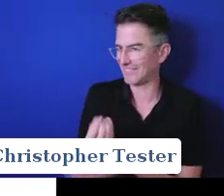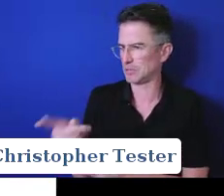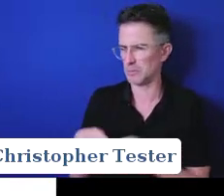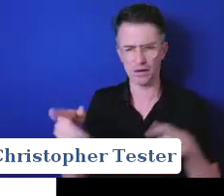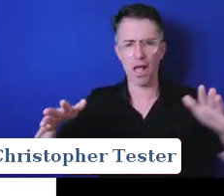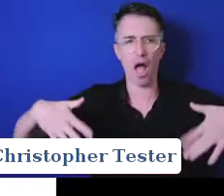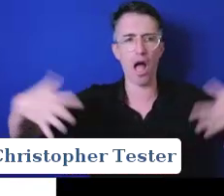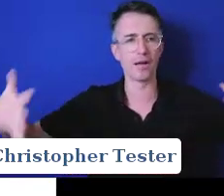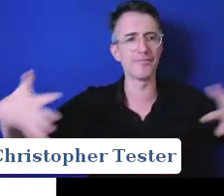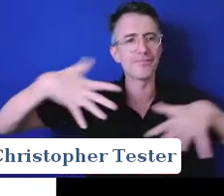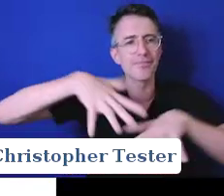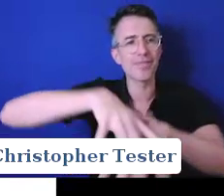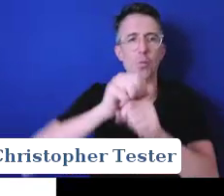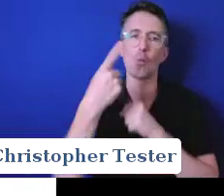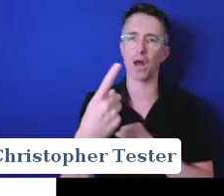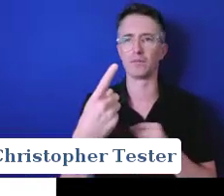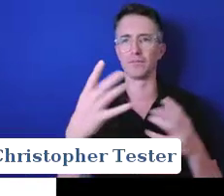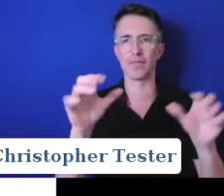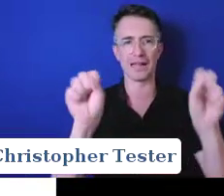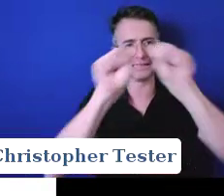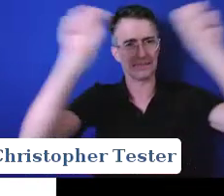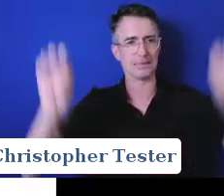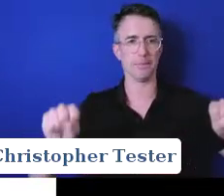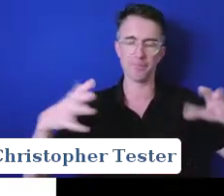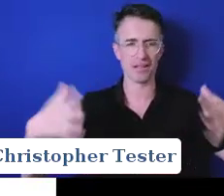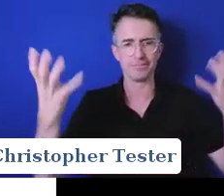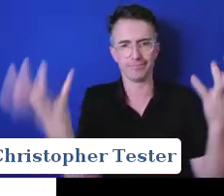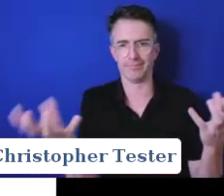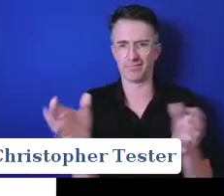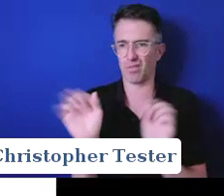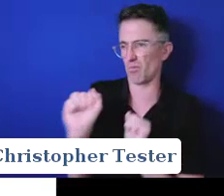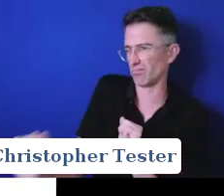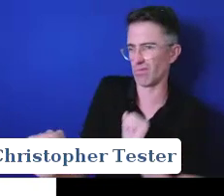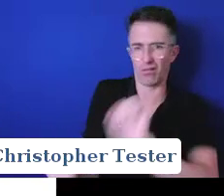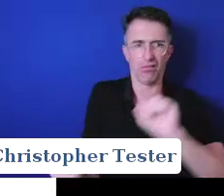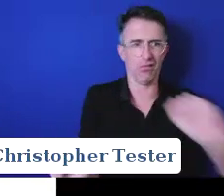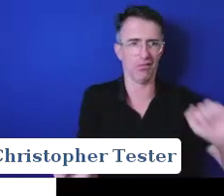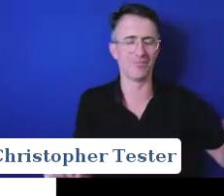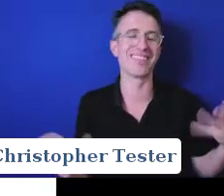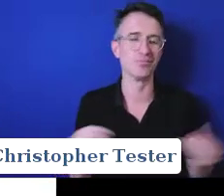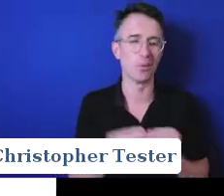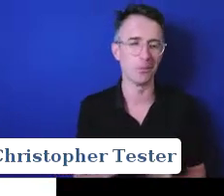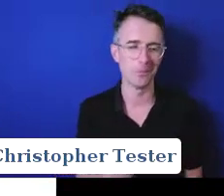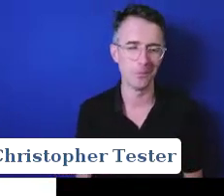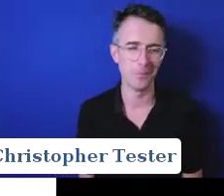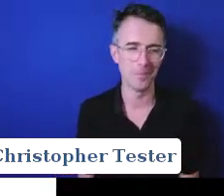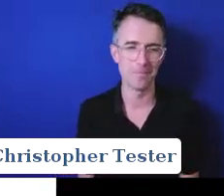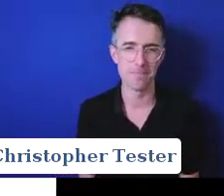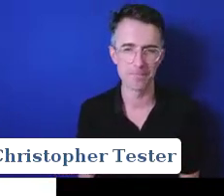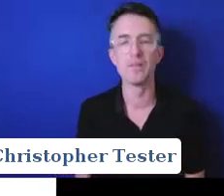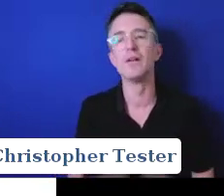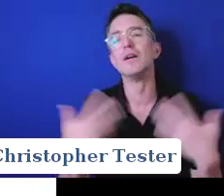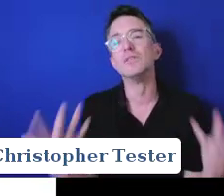there is some delay in issuing disability ID cards and financial resources are found to be